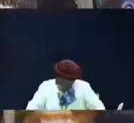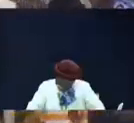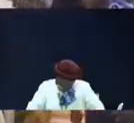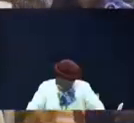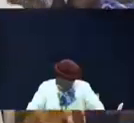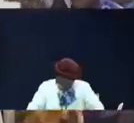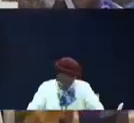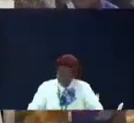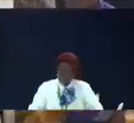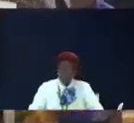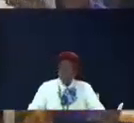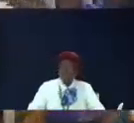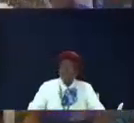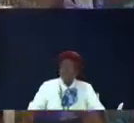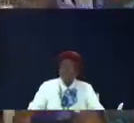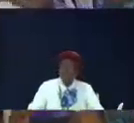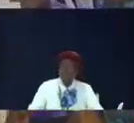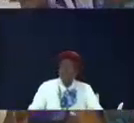Oh, thank you, Father.